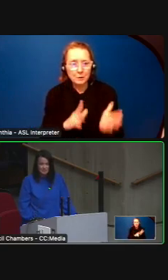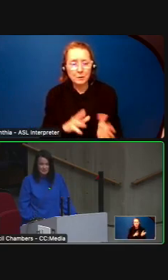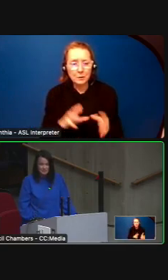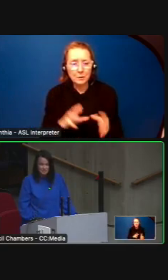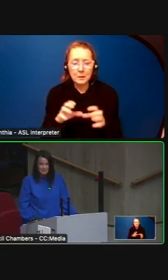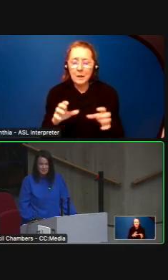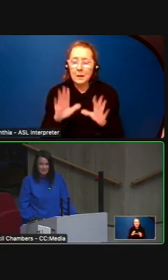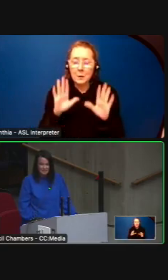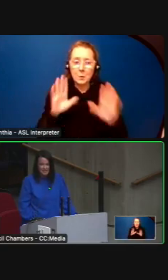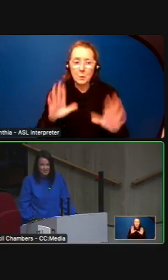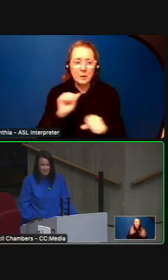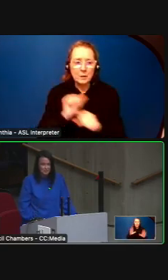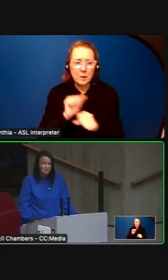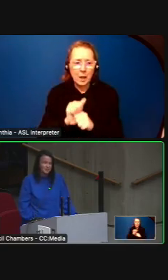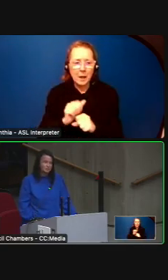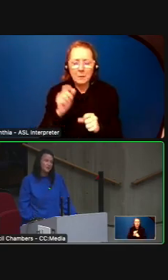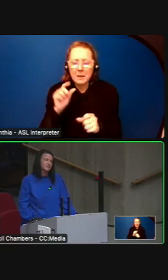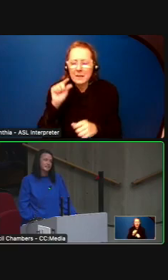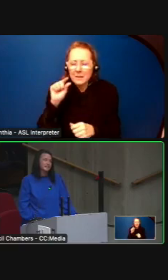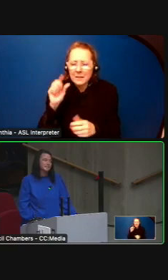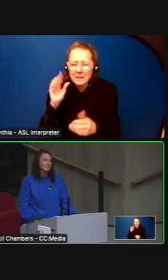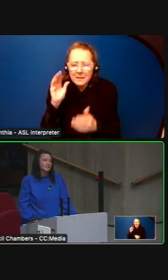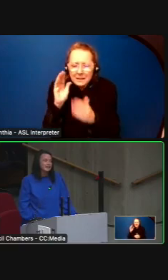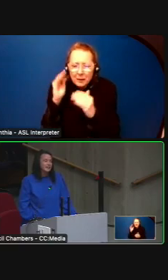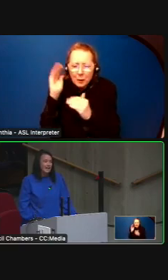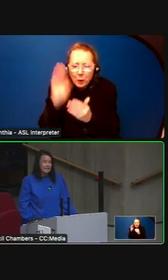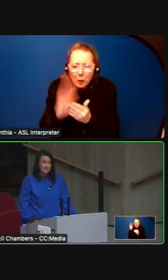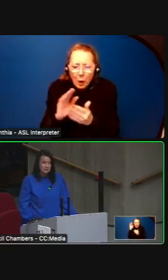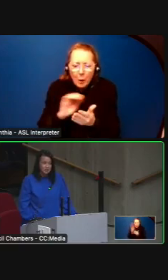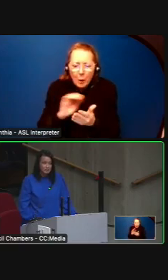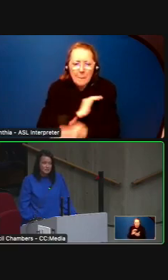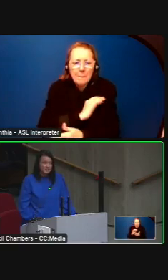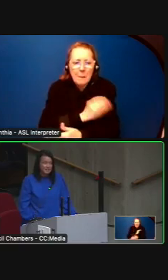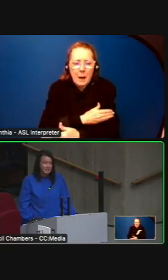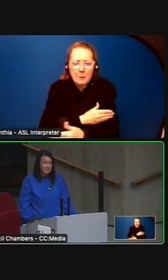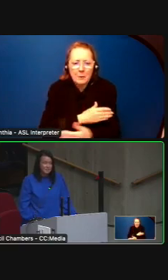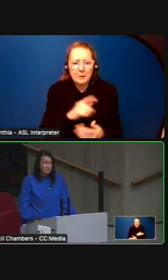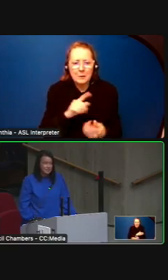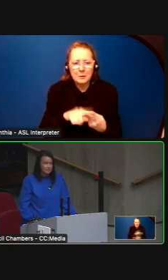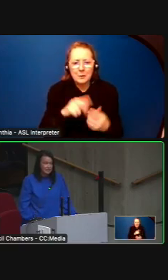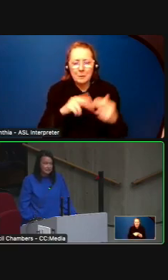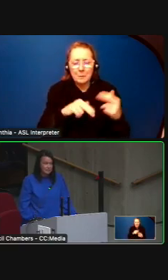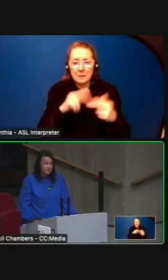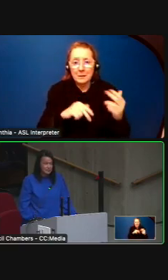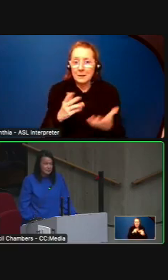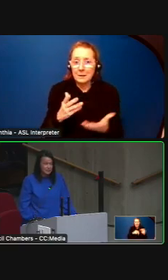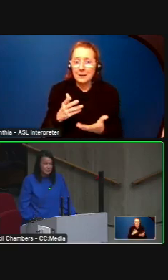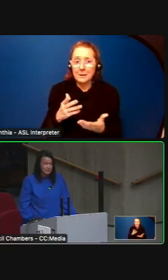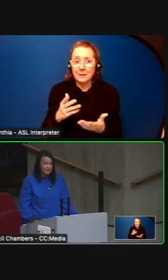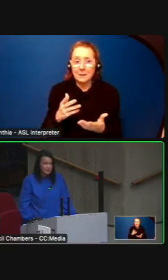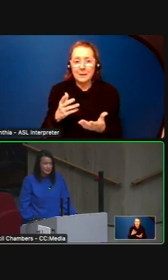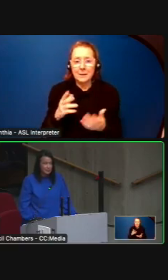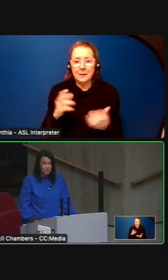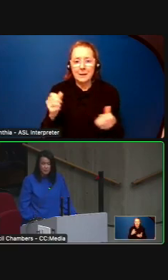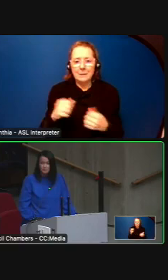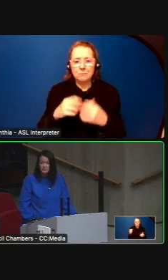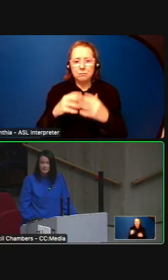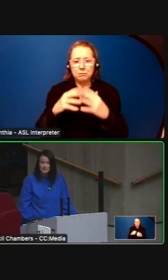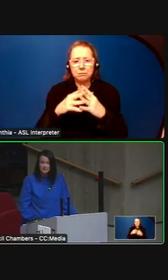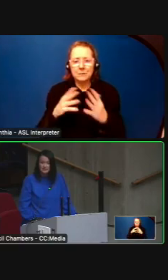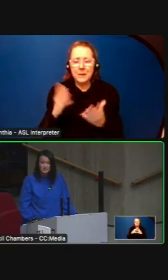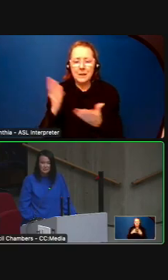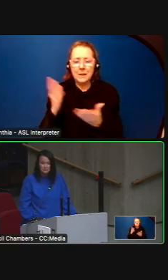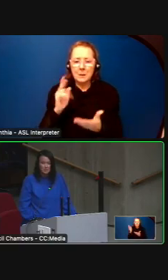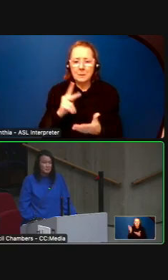this building during this entire construction project. It's coming together. It's bringing back the beautiful historic old